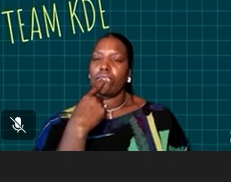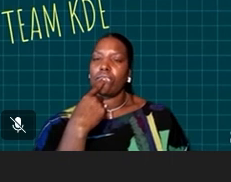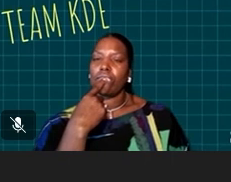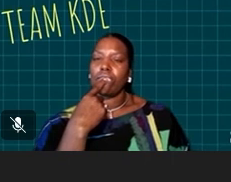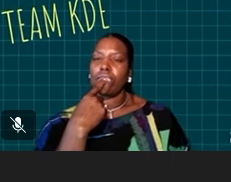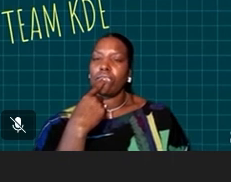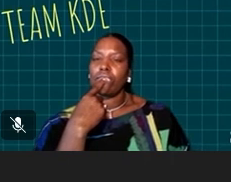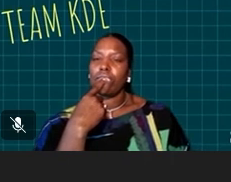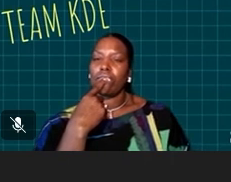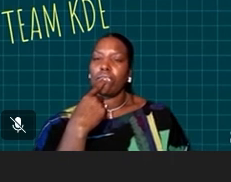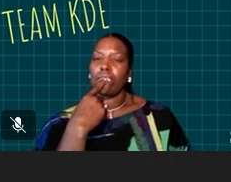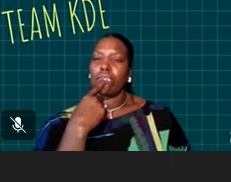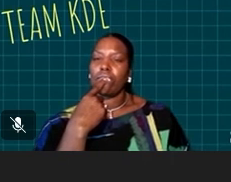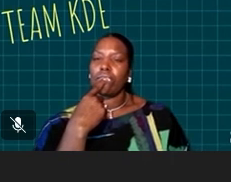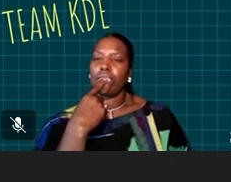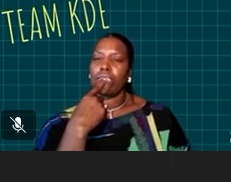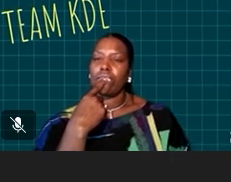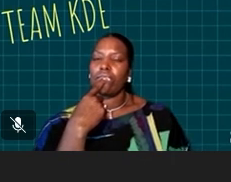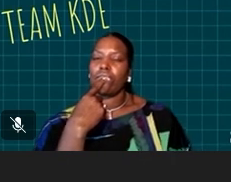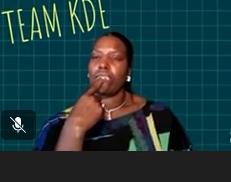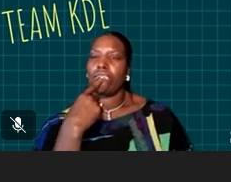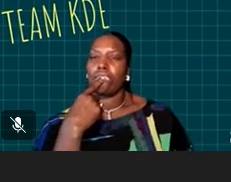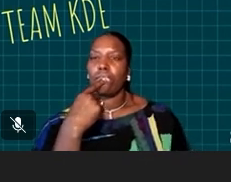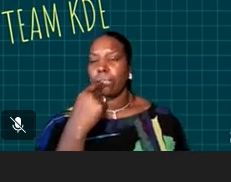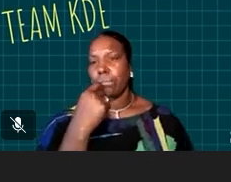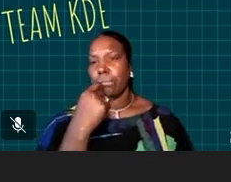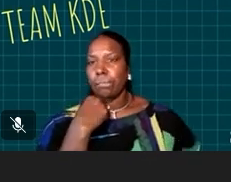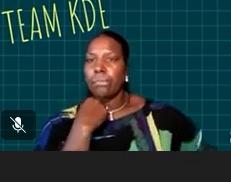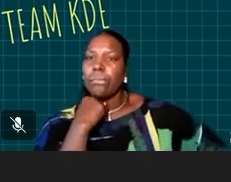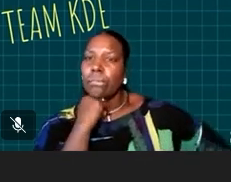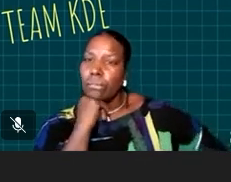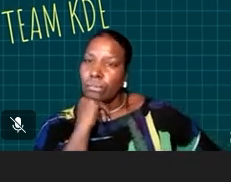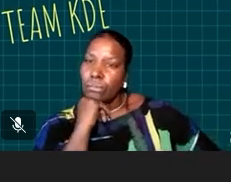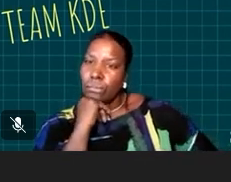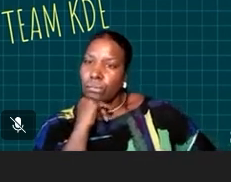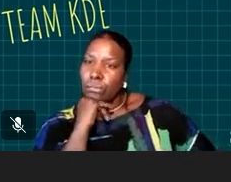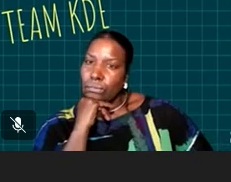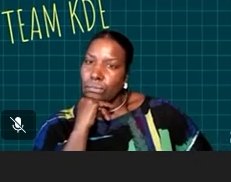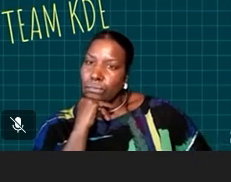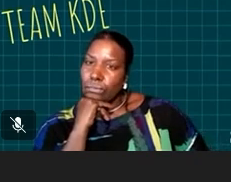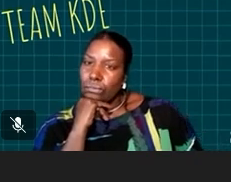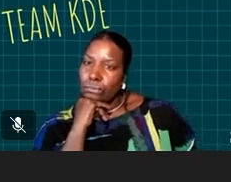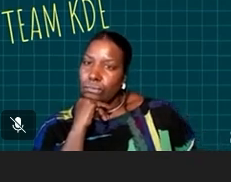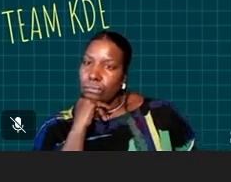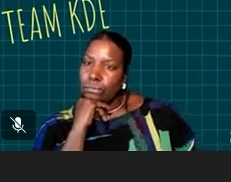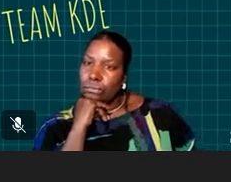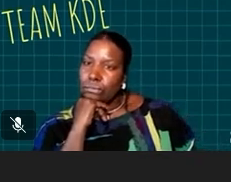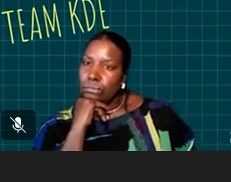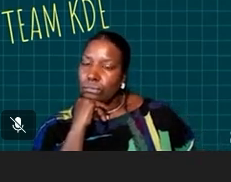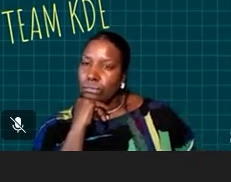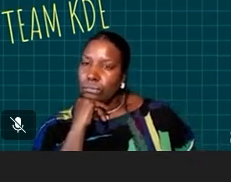service that you're going to be obtaining under that self-provisioned option.